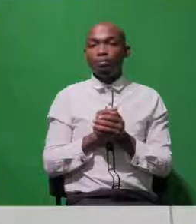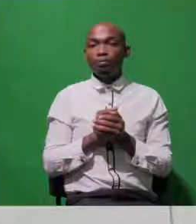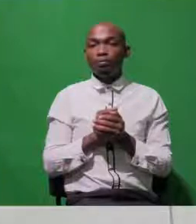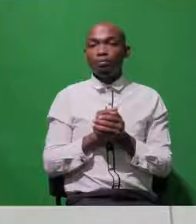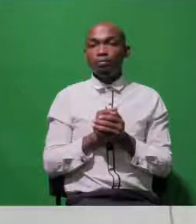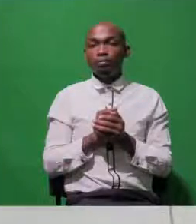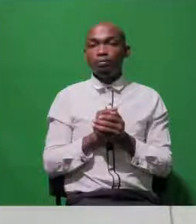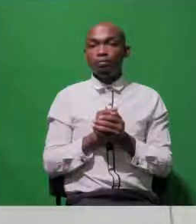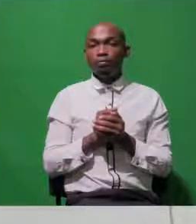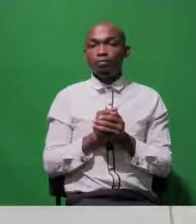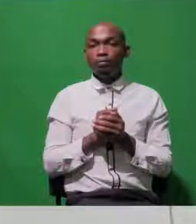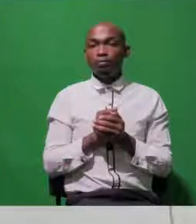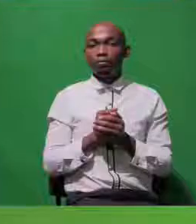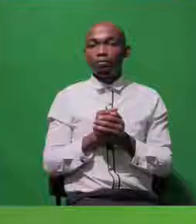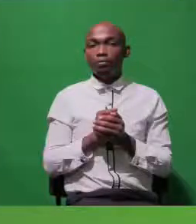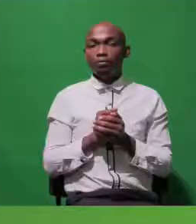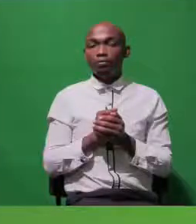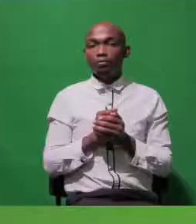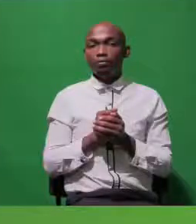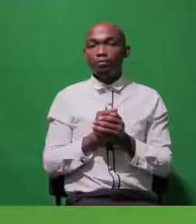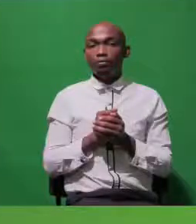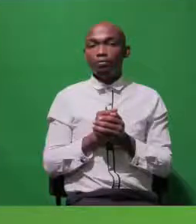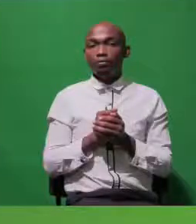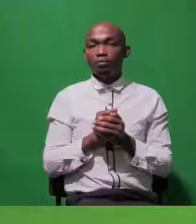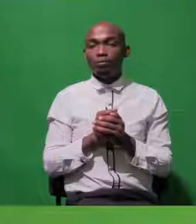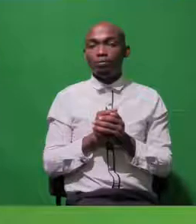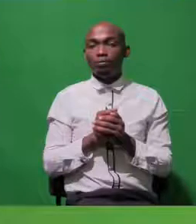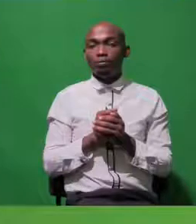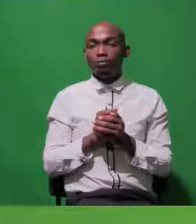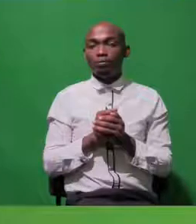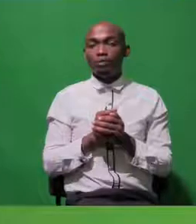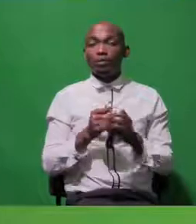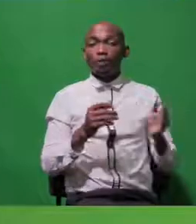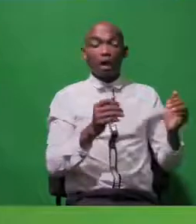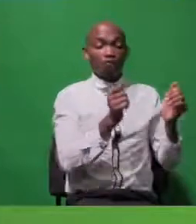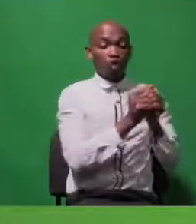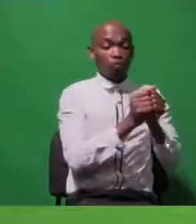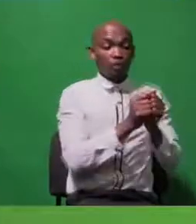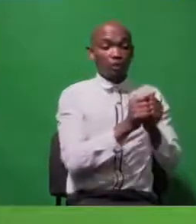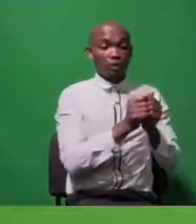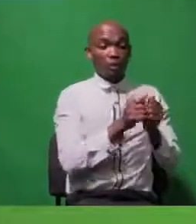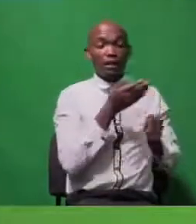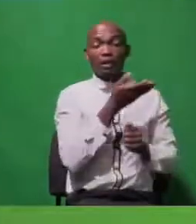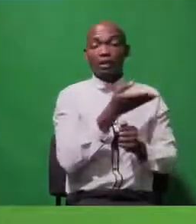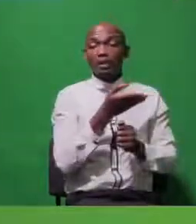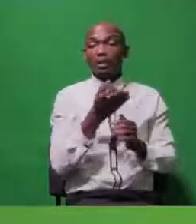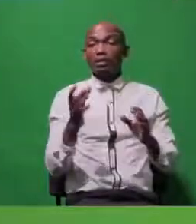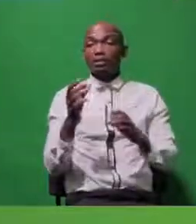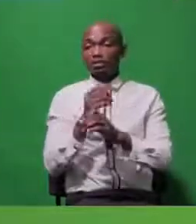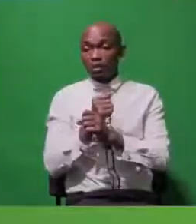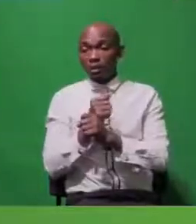So we have object like this and the image. The original